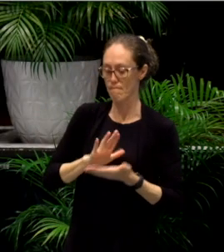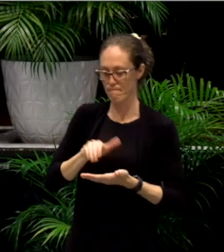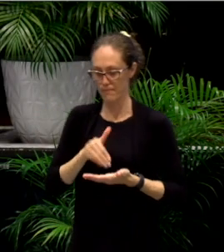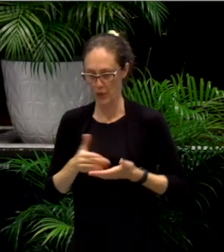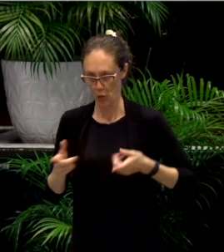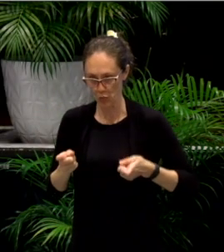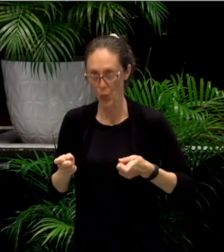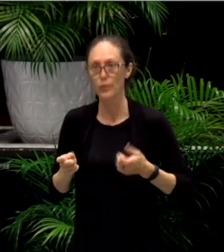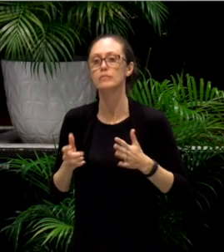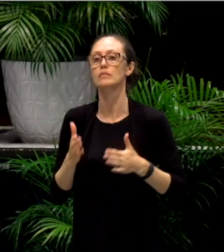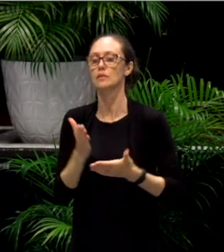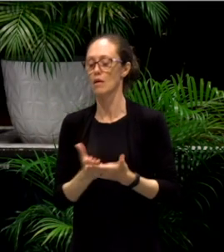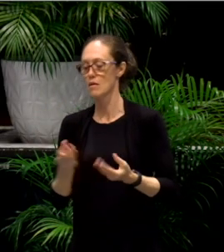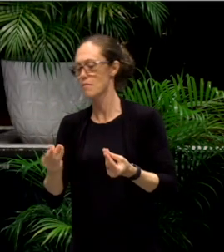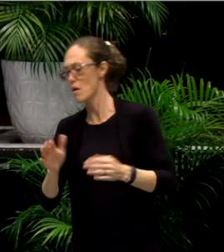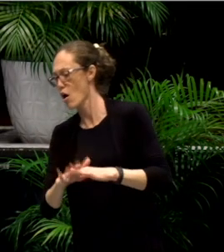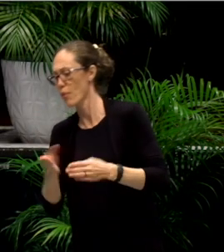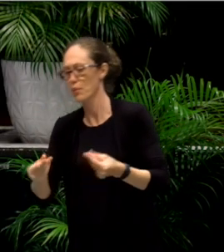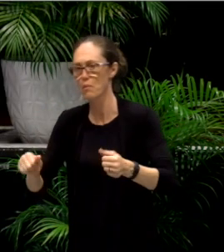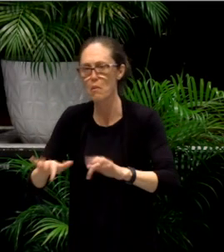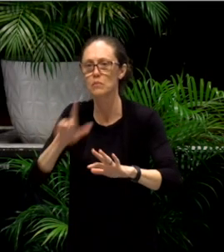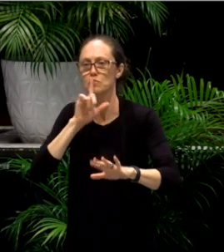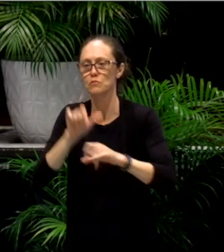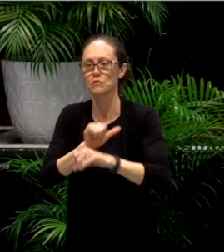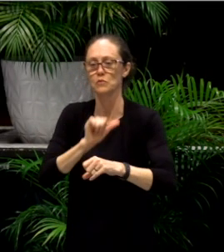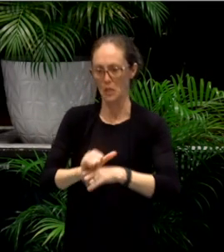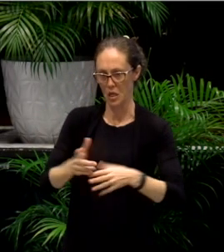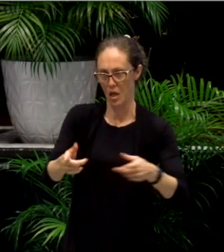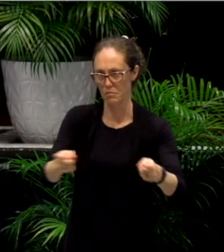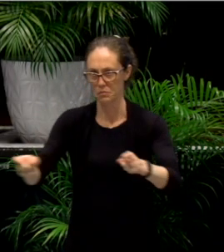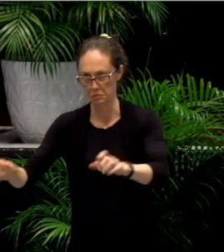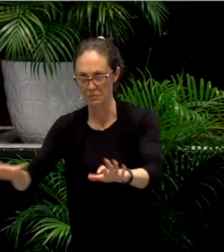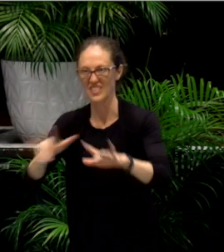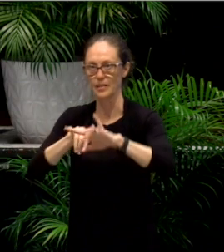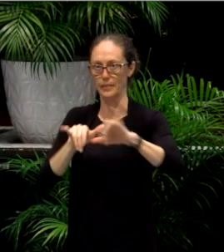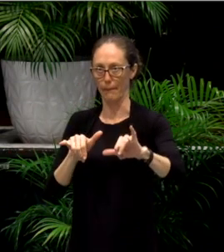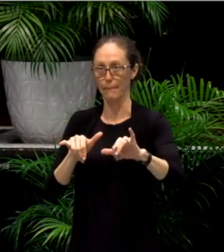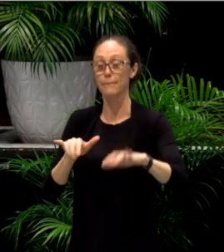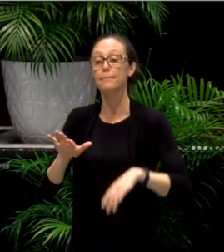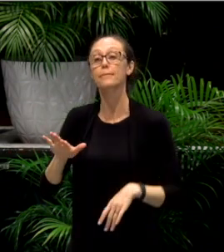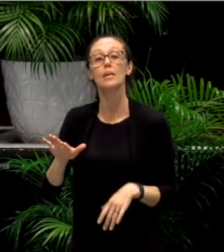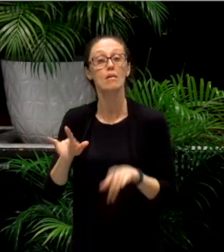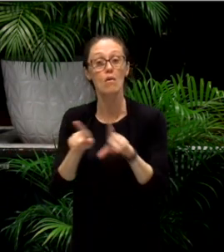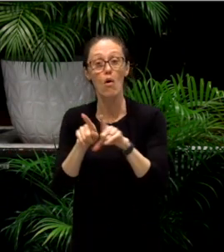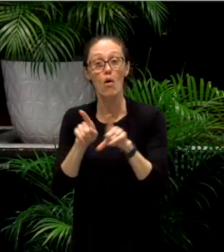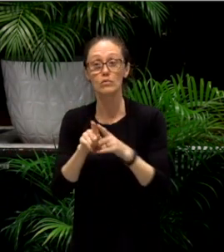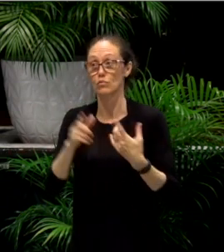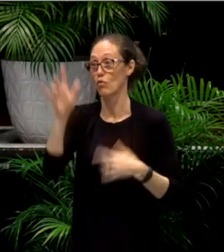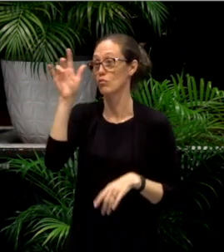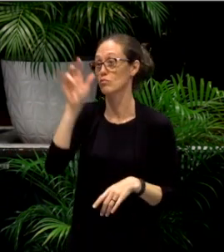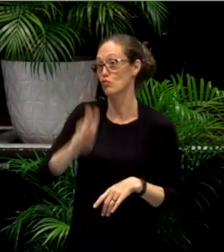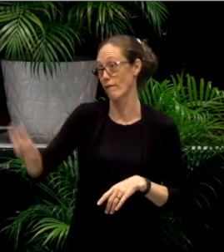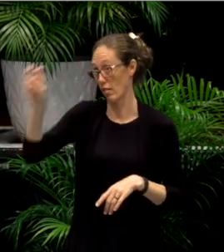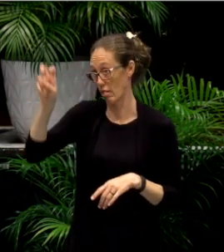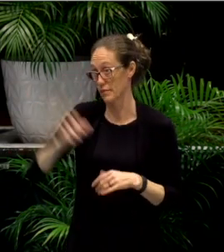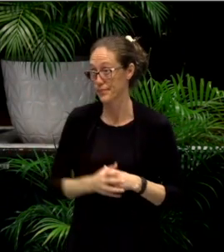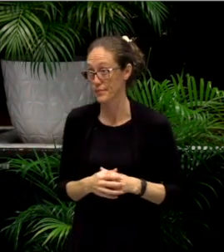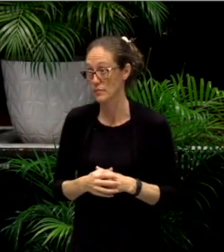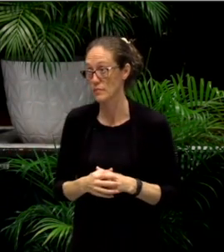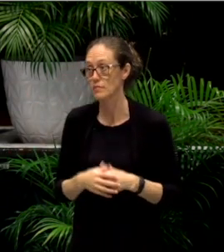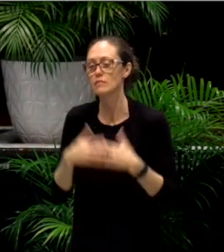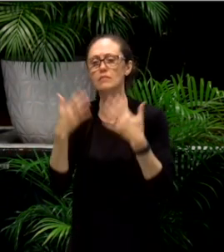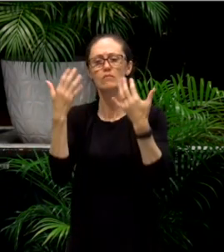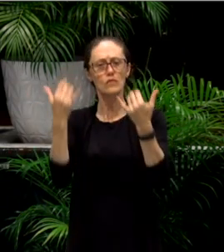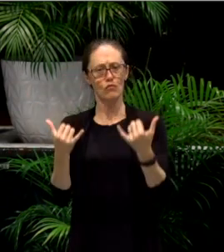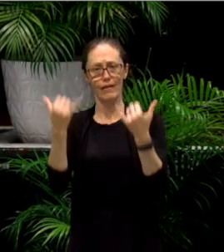with some on-the-ground frontline control at the same time. The same is true for travel. While we are saying that